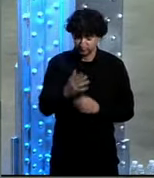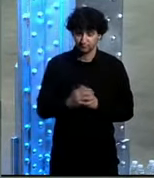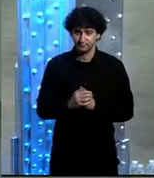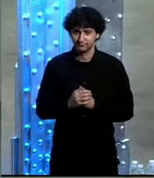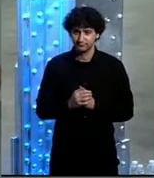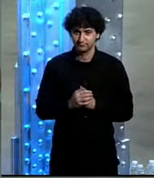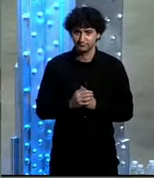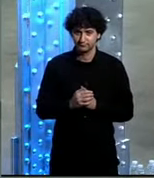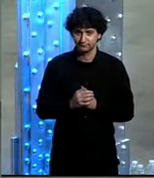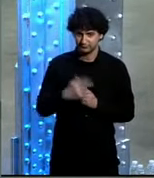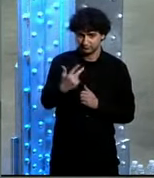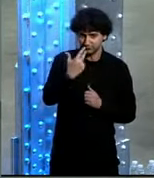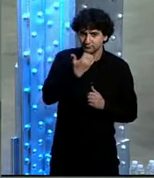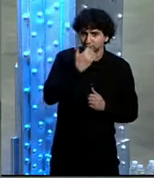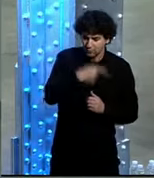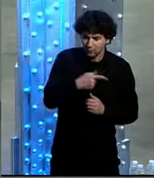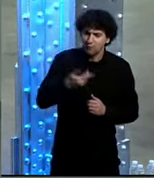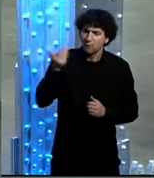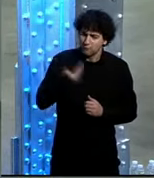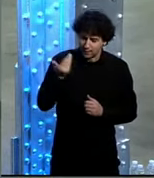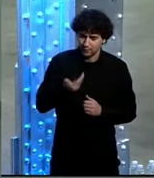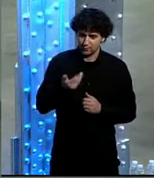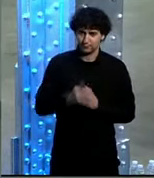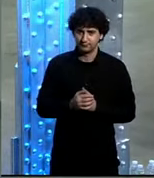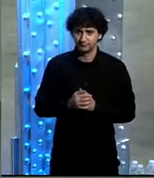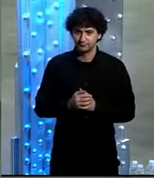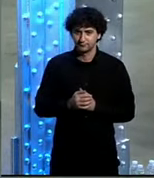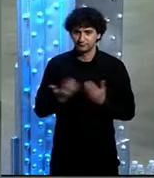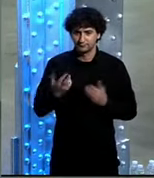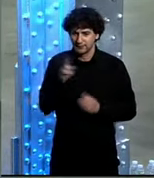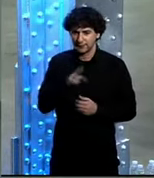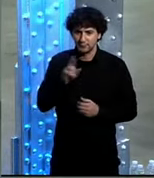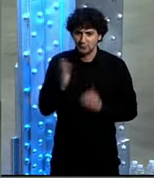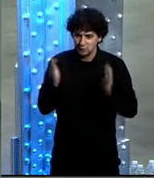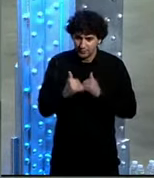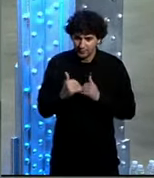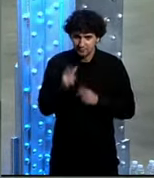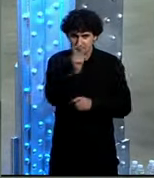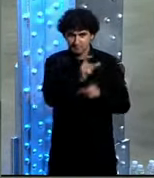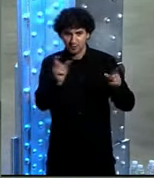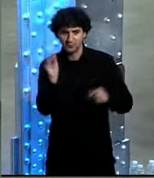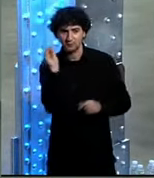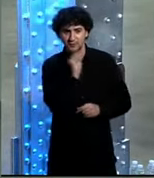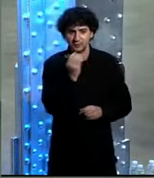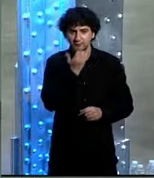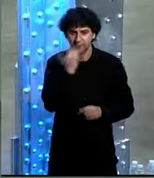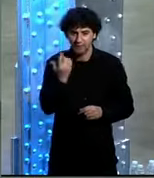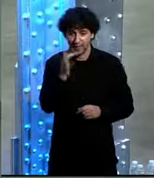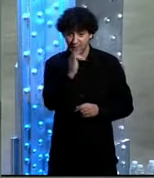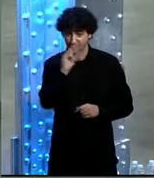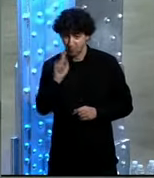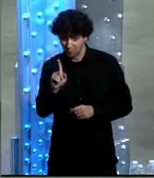are attending an event. And this event is unique, and it's got a value, and it's irreplaceable.